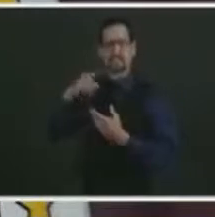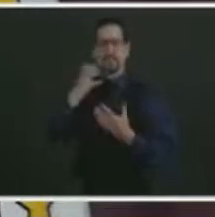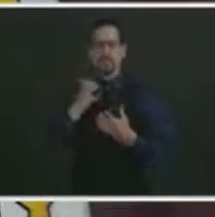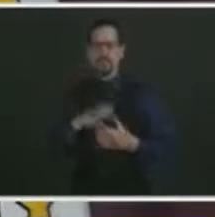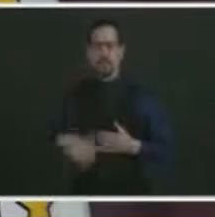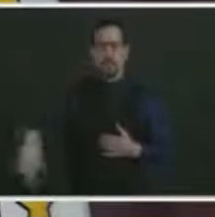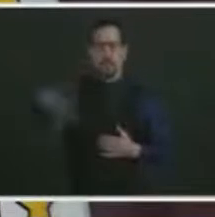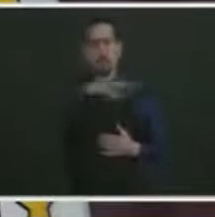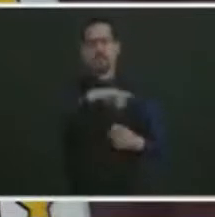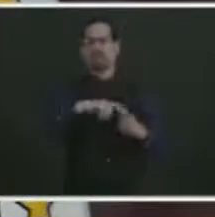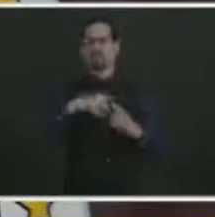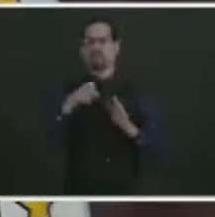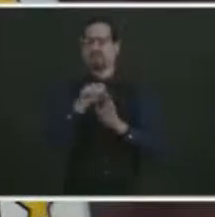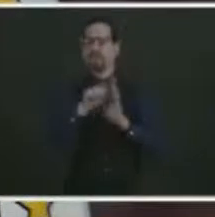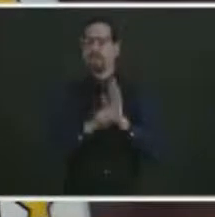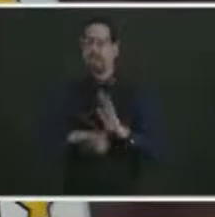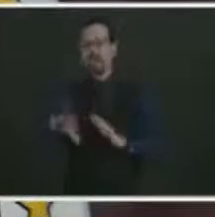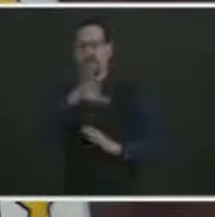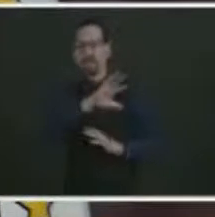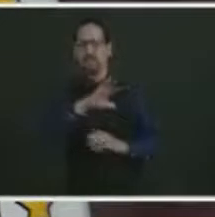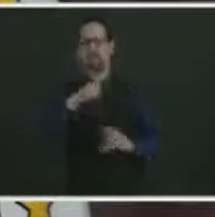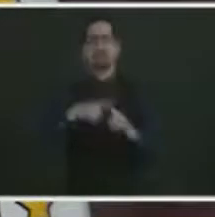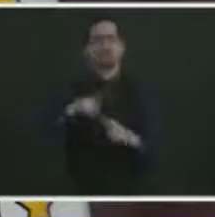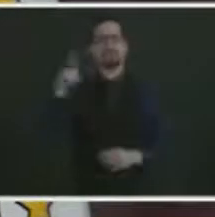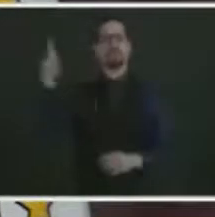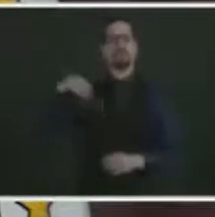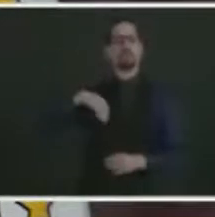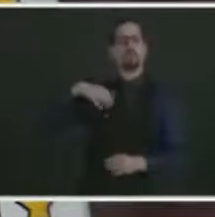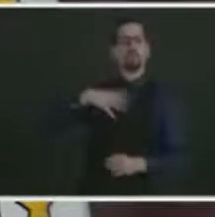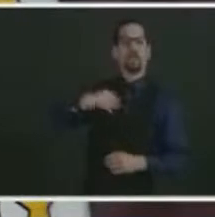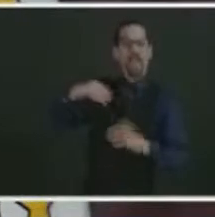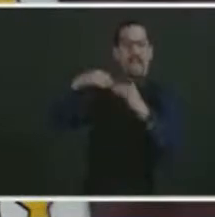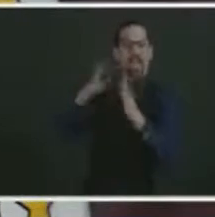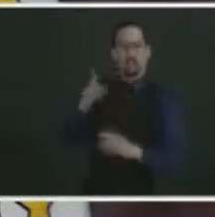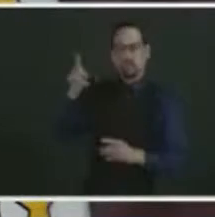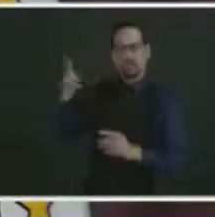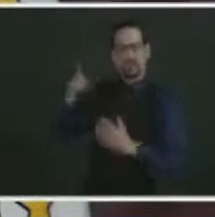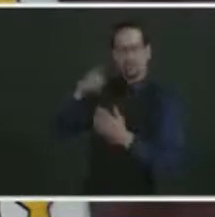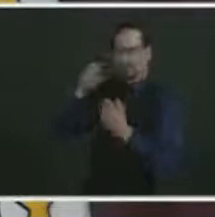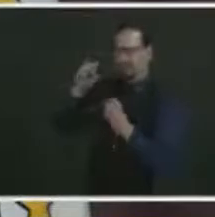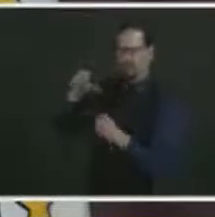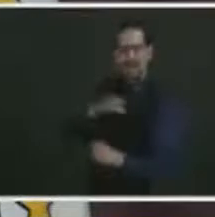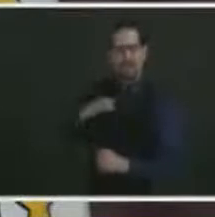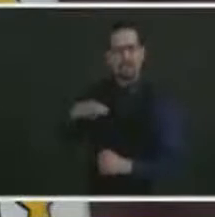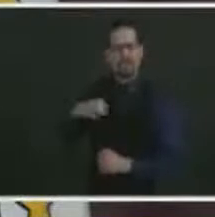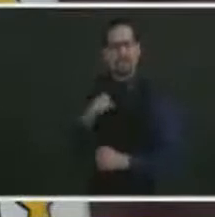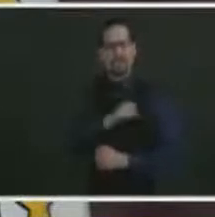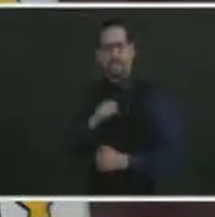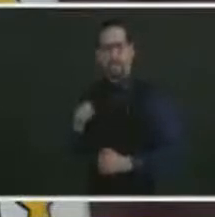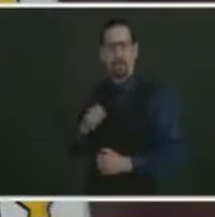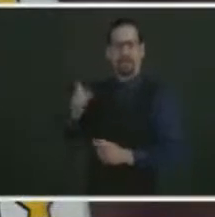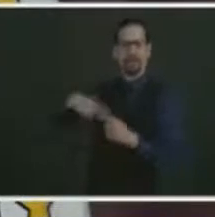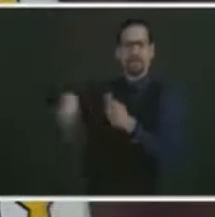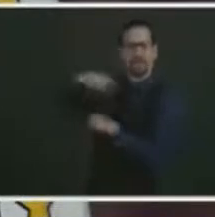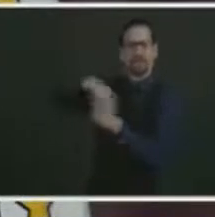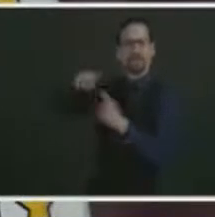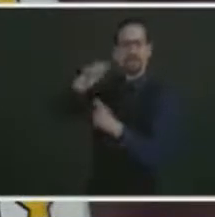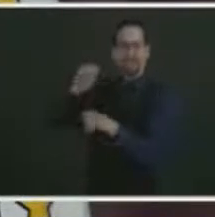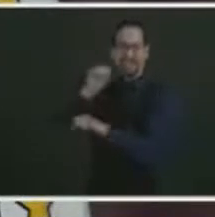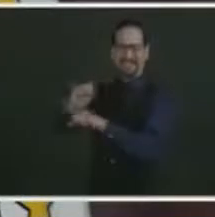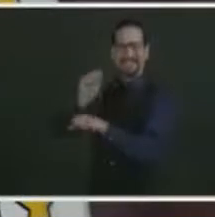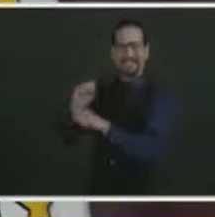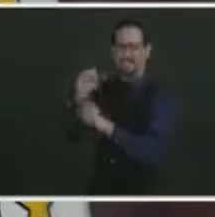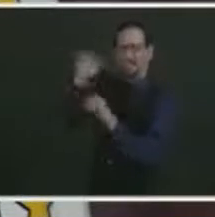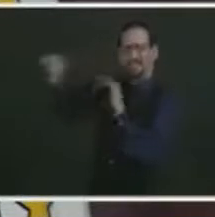White House, with the Congress, pushing for more congressional aid, more federal aid.